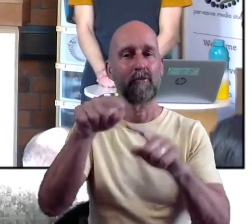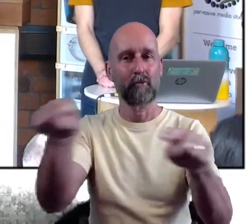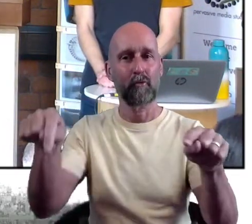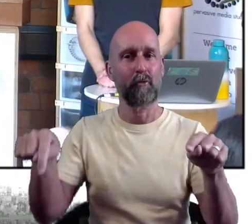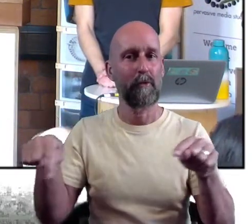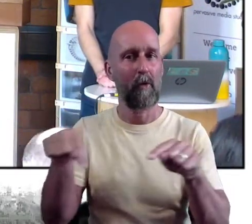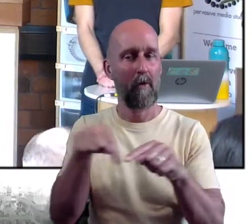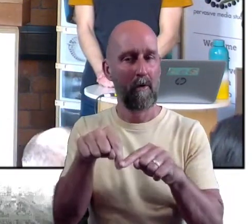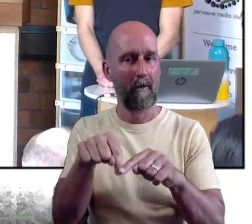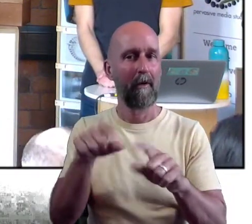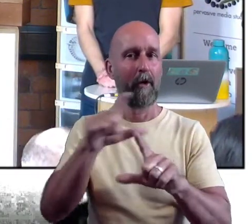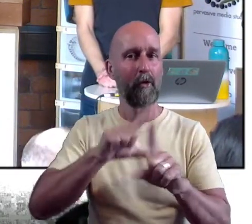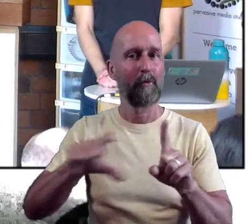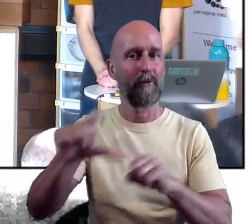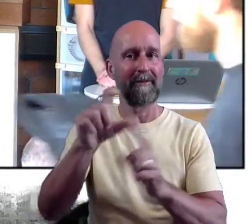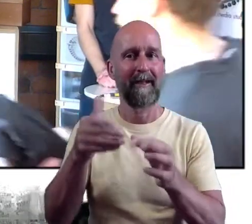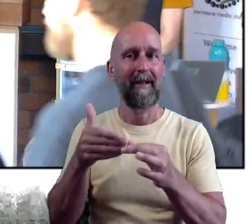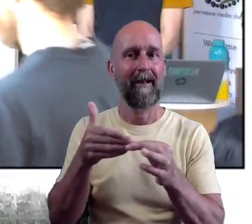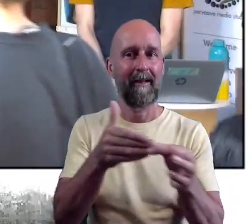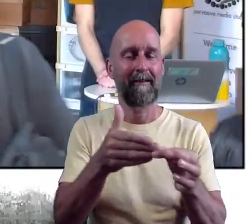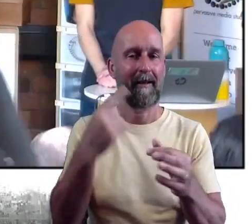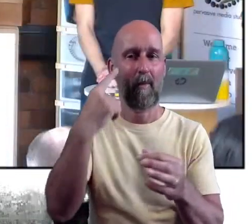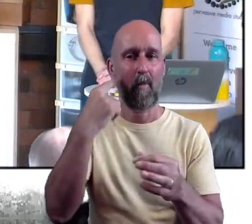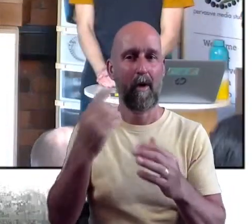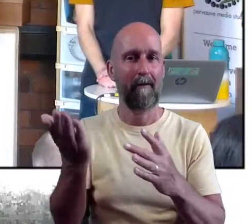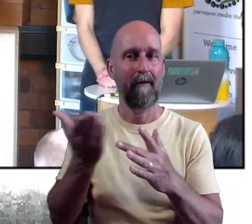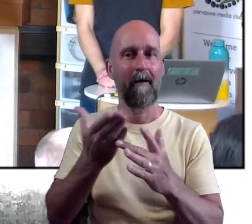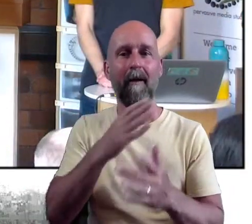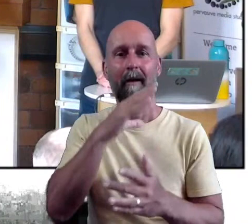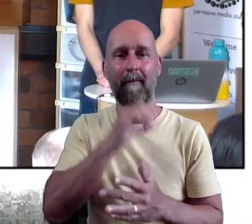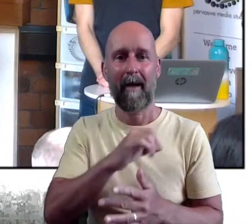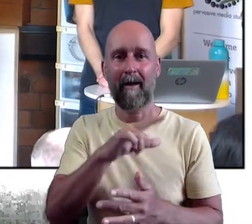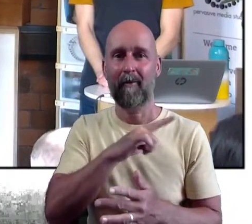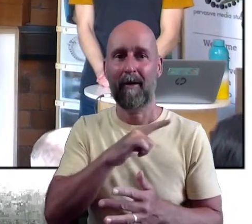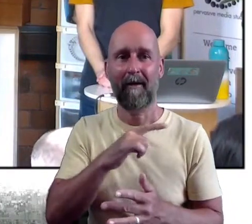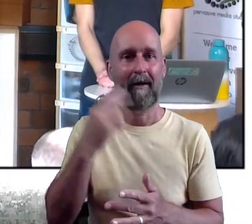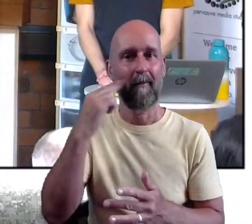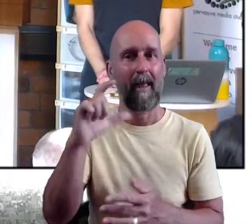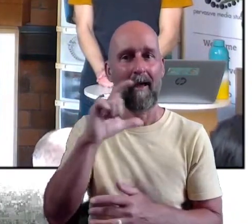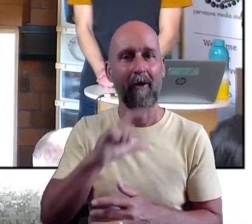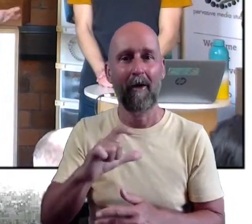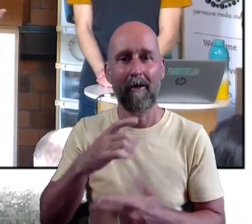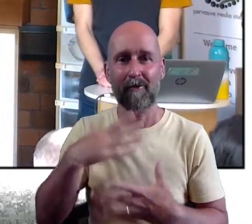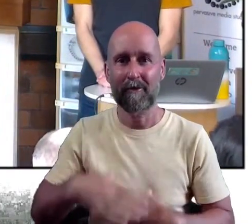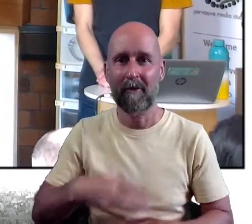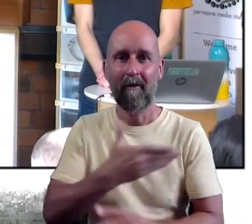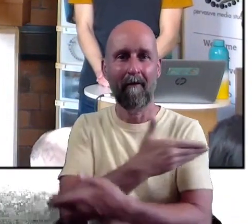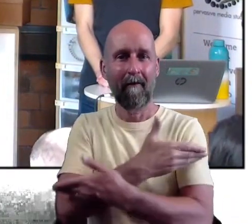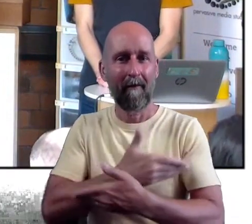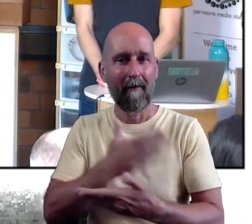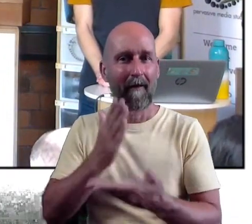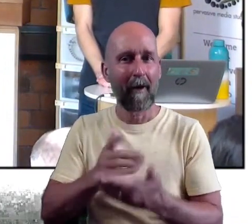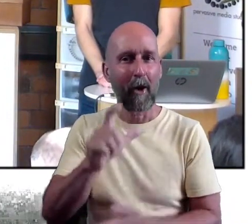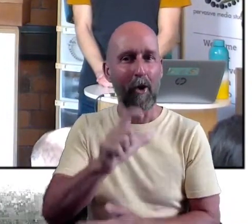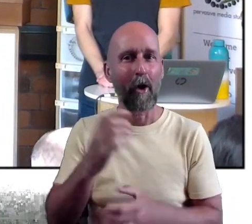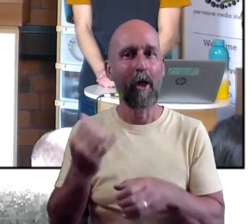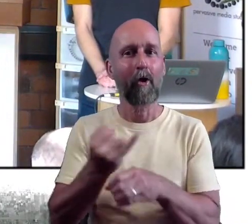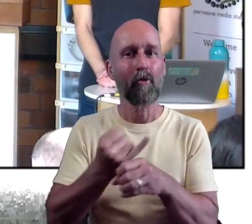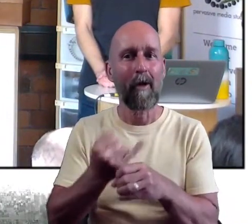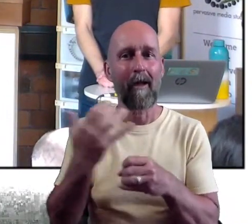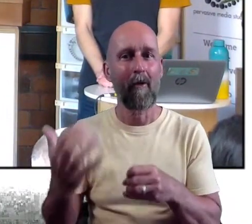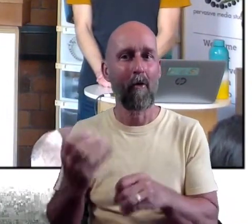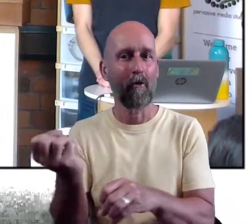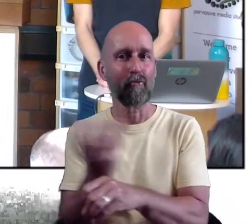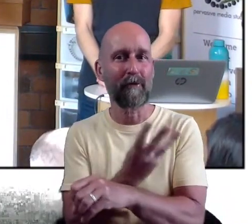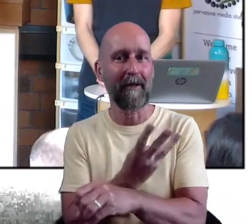30s wearing black jeans and I've had arguments over whether this t-shirt is green or grey, but I'm wearing a t-shirt. Yeah,